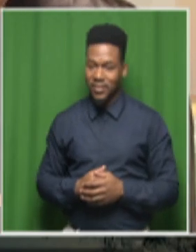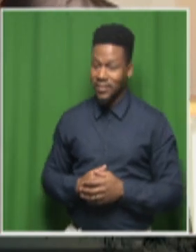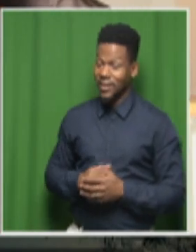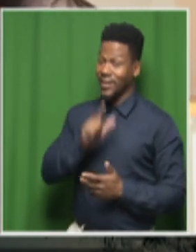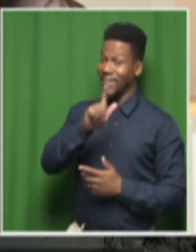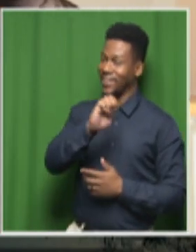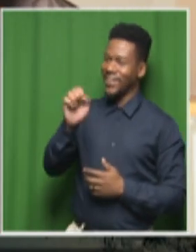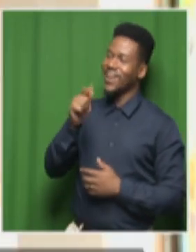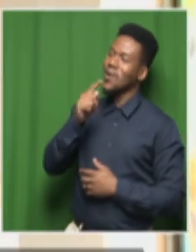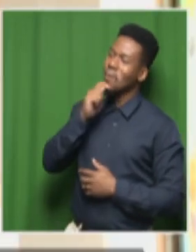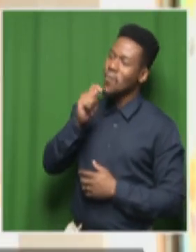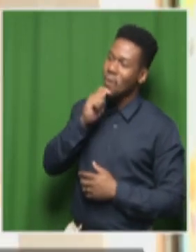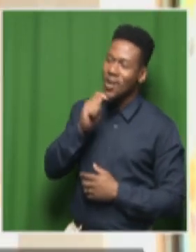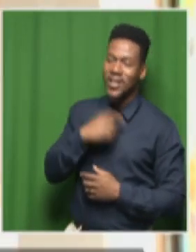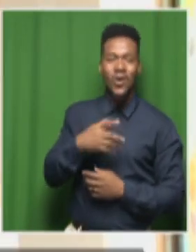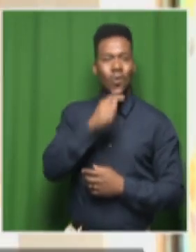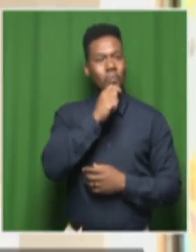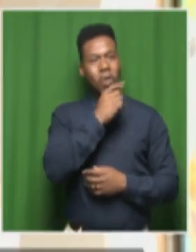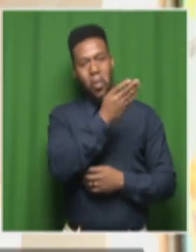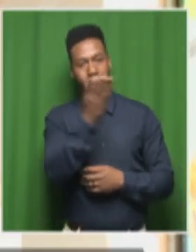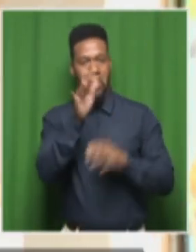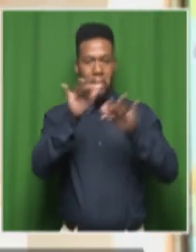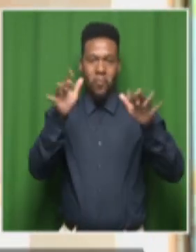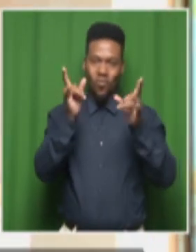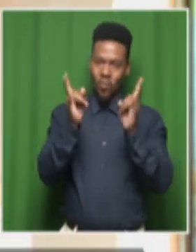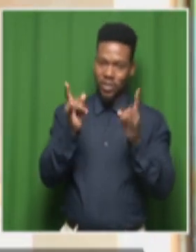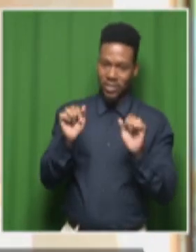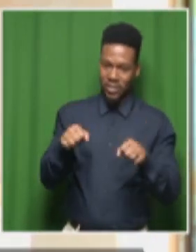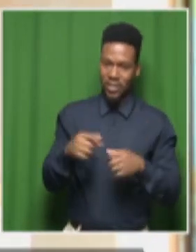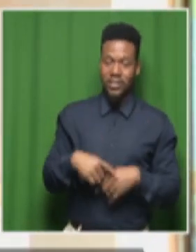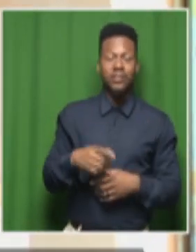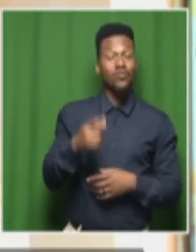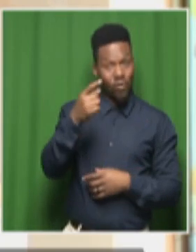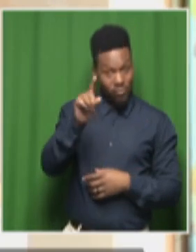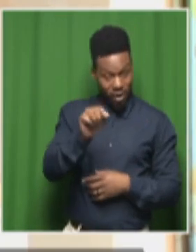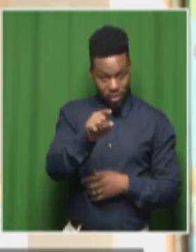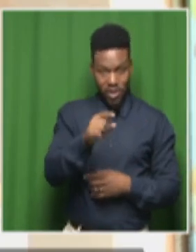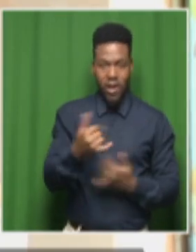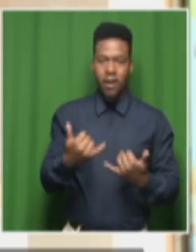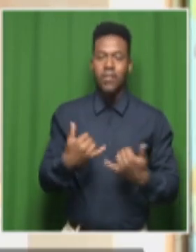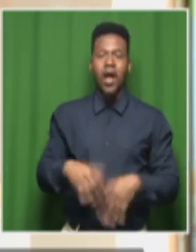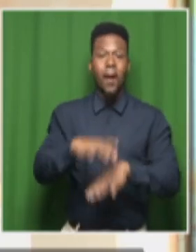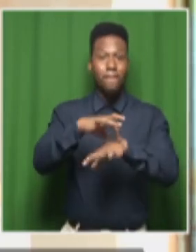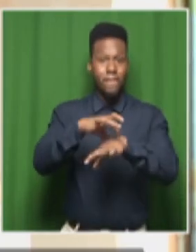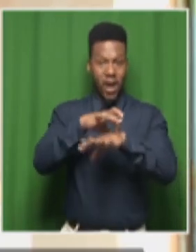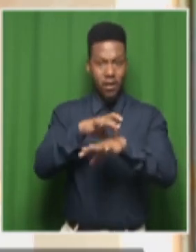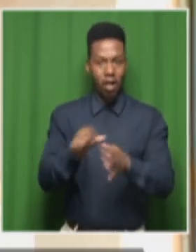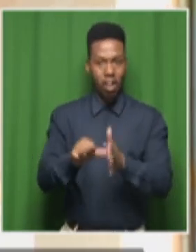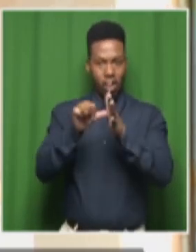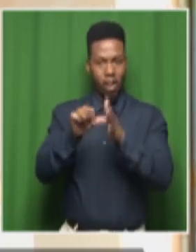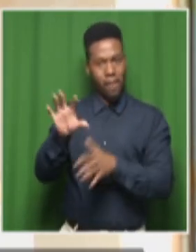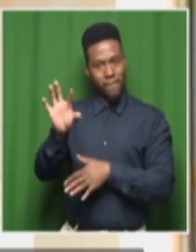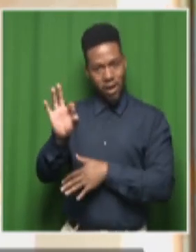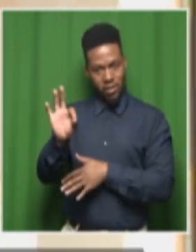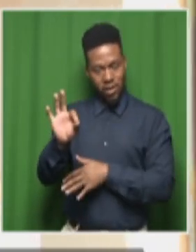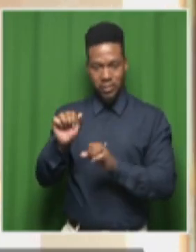Leanne, good morning, and good morning to our viewers as well. Yes, as you aptly put, for this Medical Monday Matters segment, we obviously just